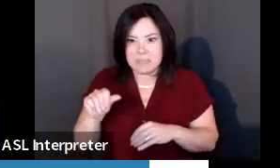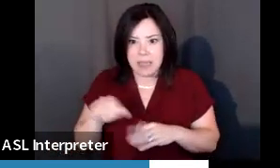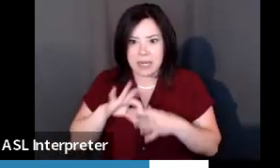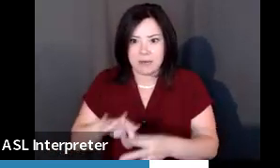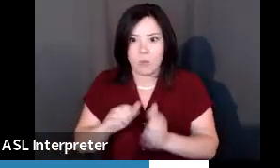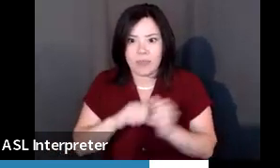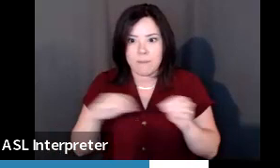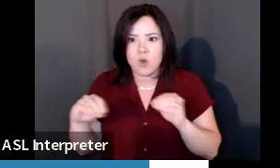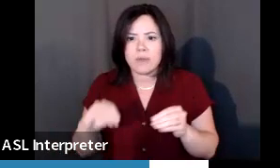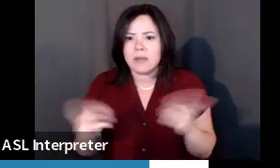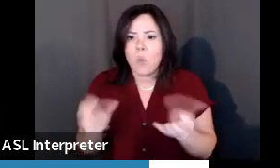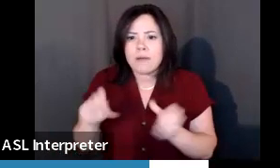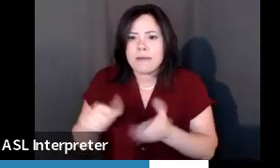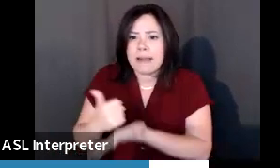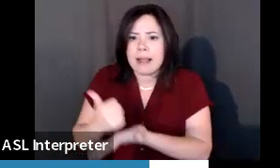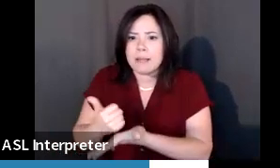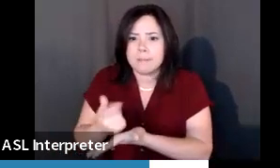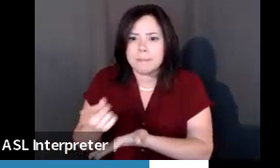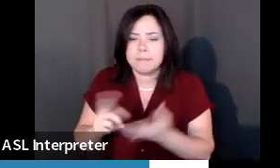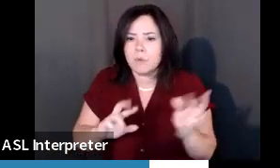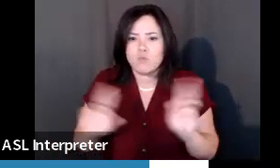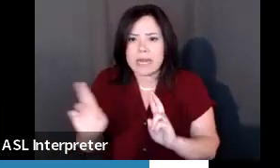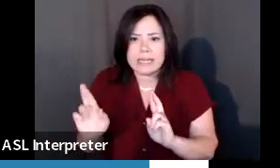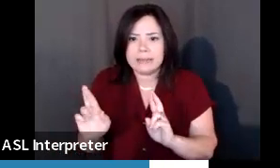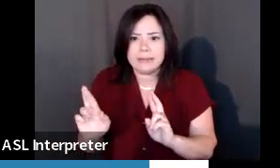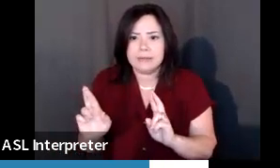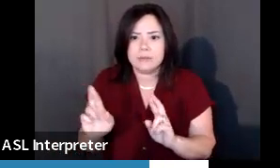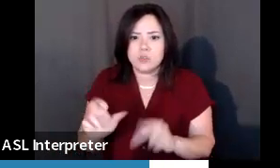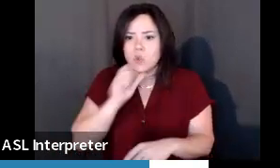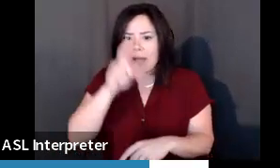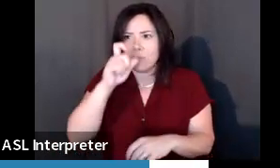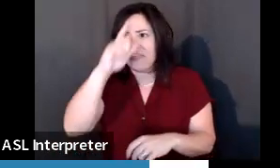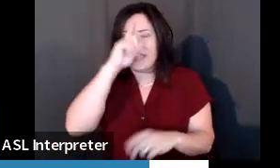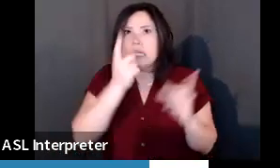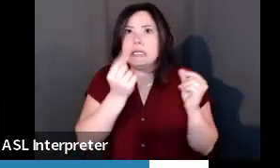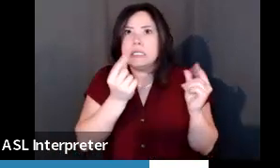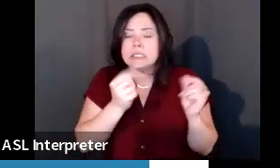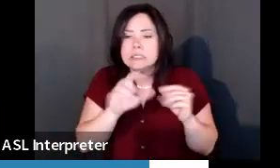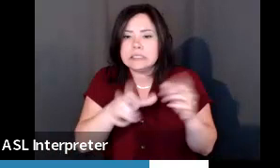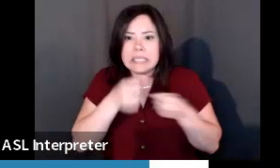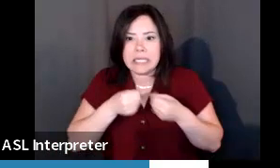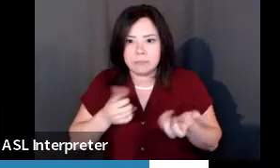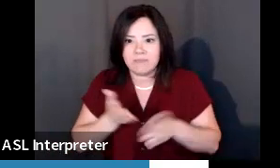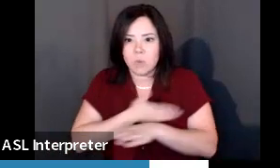And what can you kind of just have ready so you don't even have to think about it to get out safely?